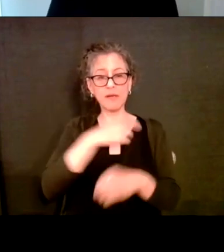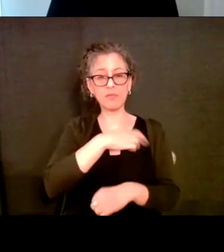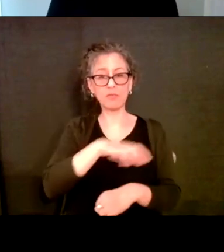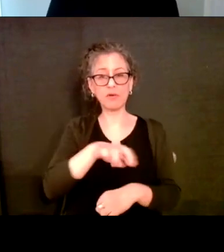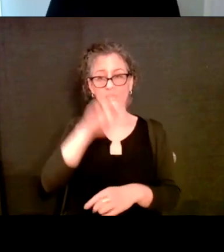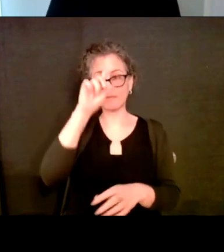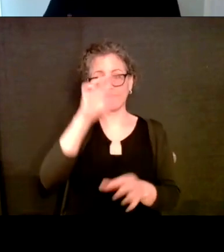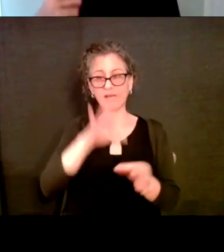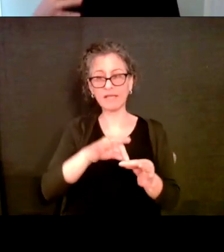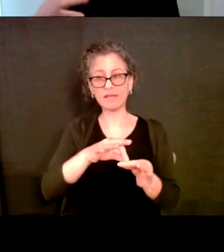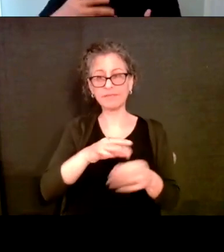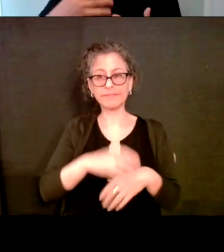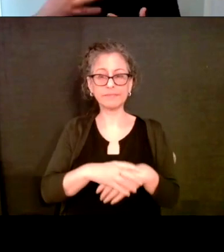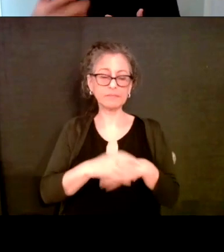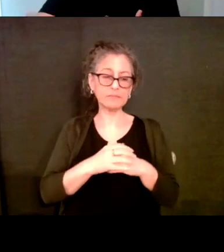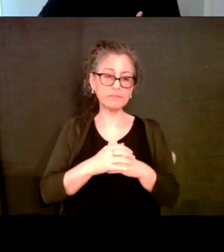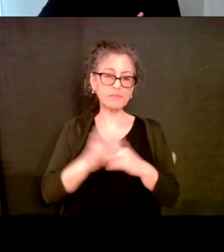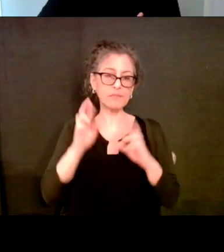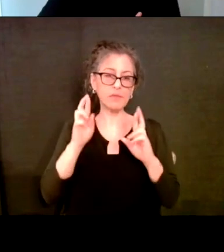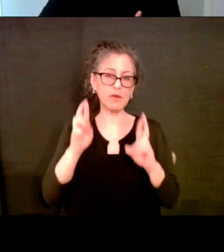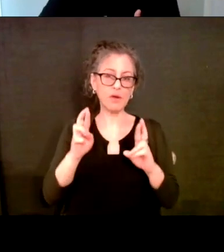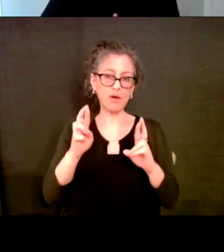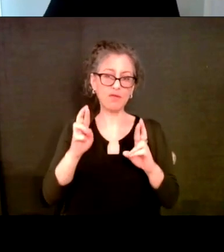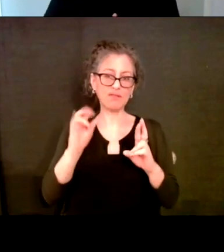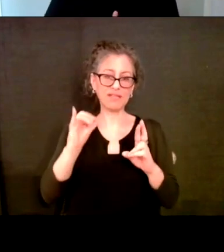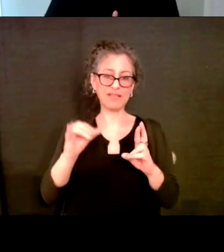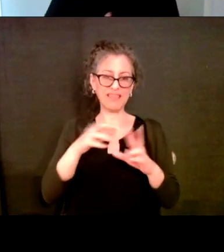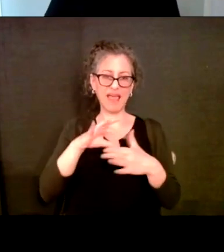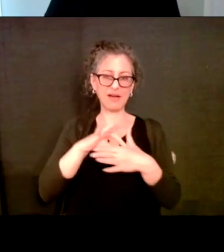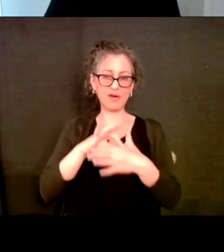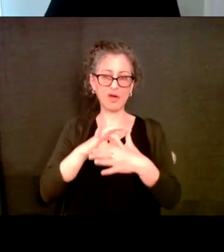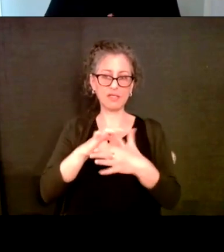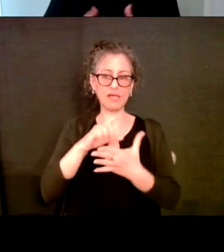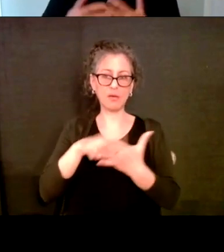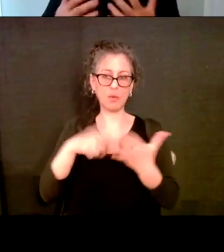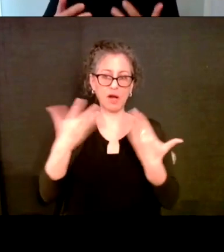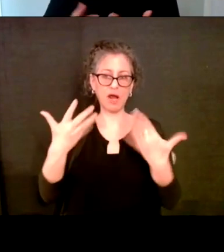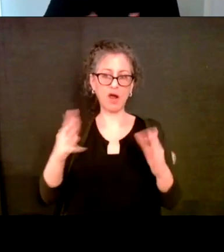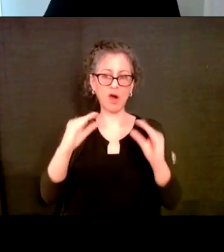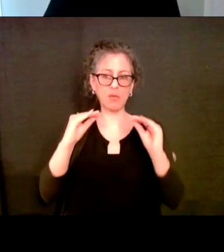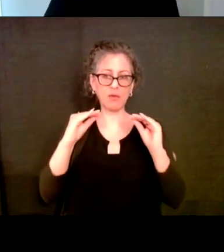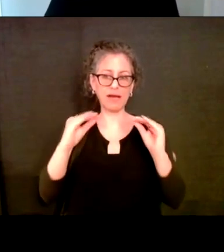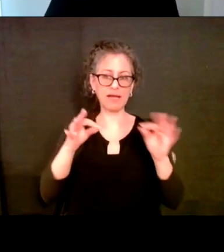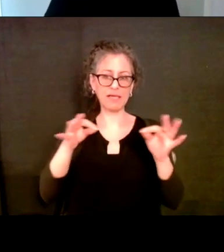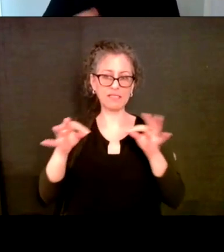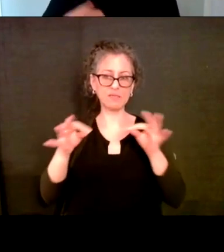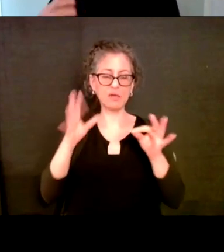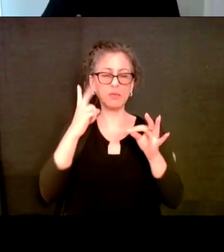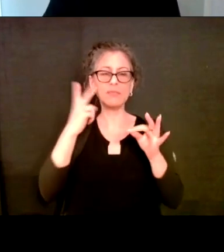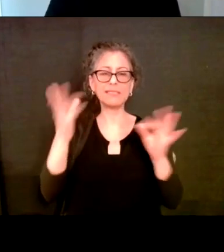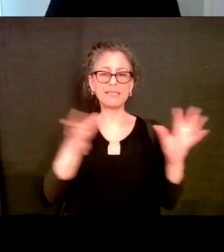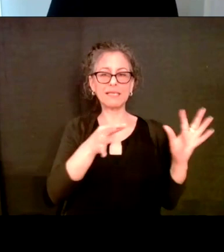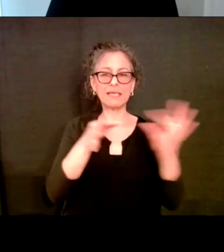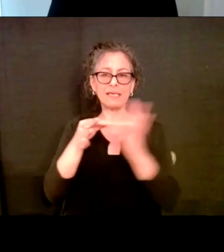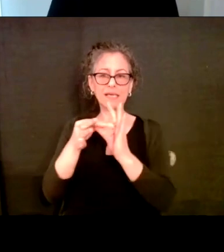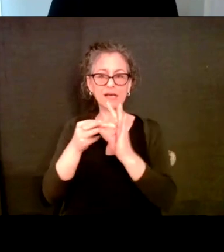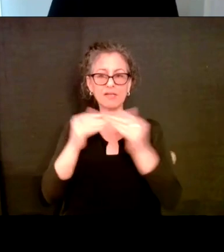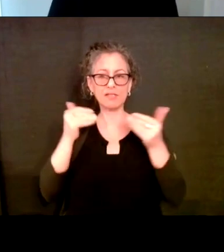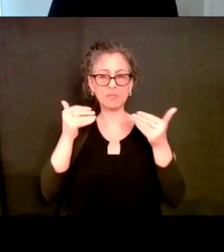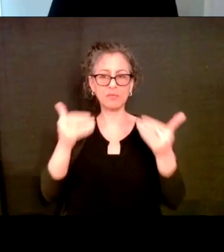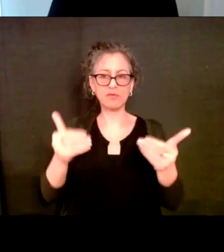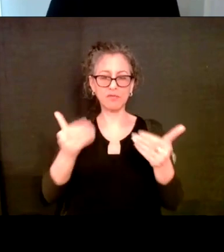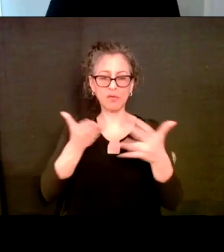faith. And hopefully the content I've presented already, you'll see the connection as I move forward through